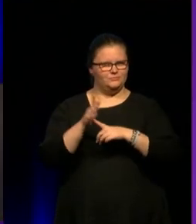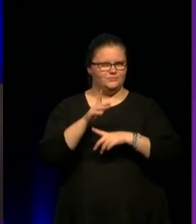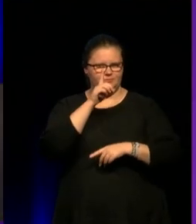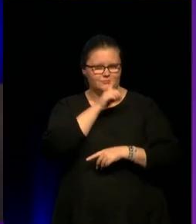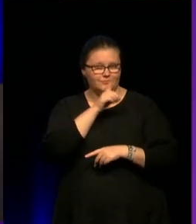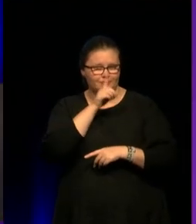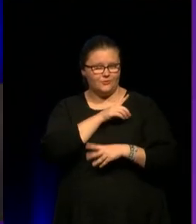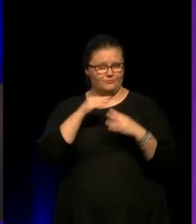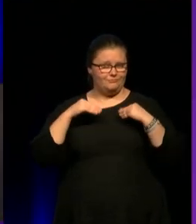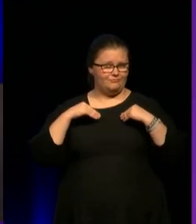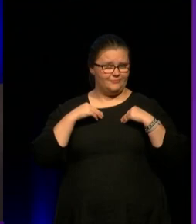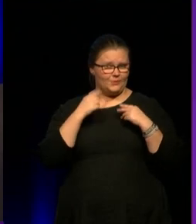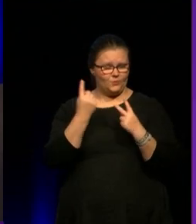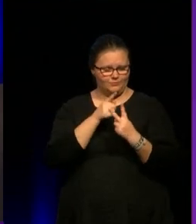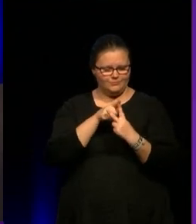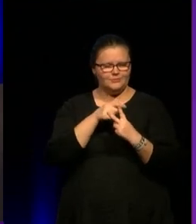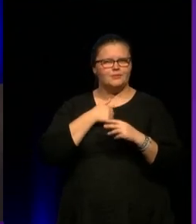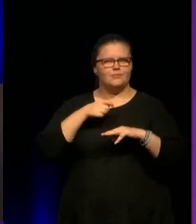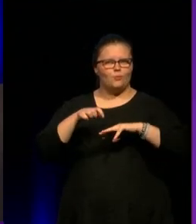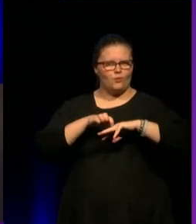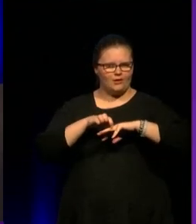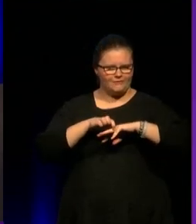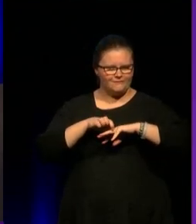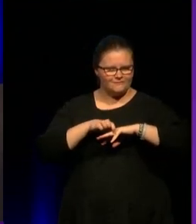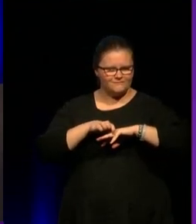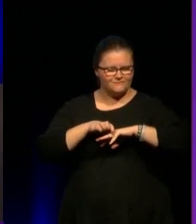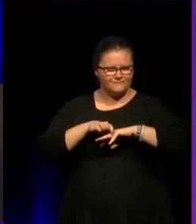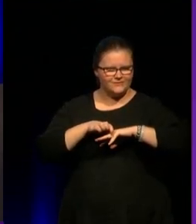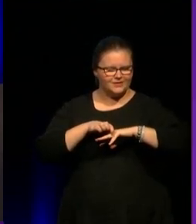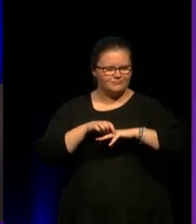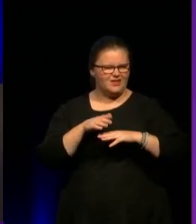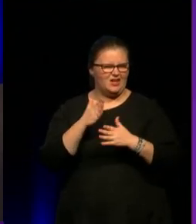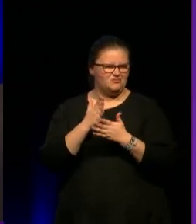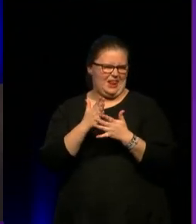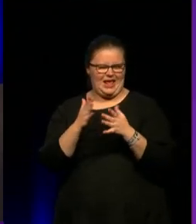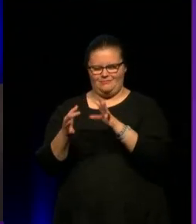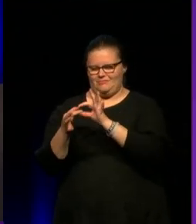company are my wife, who's our chief marketing officer and effectively co-founder,